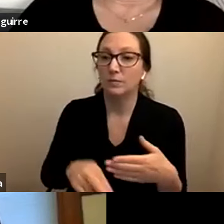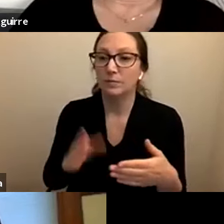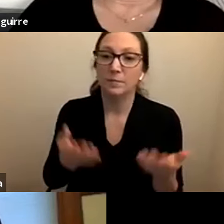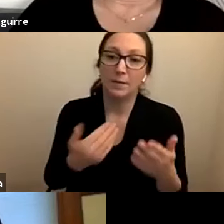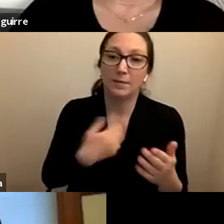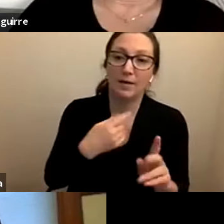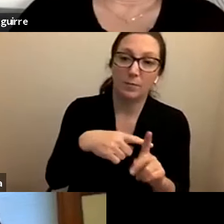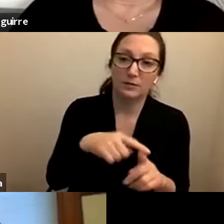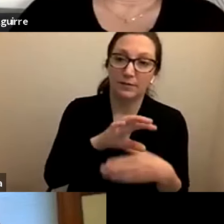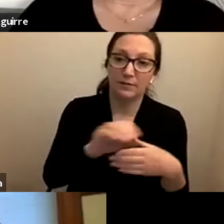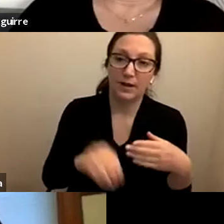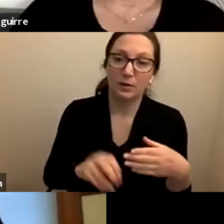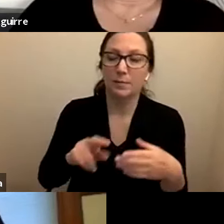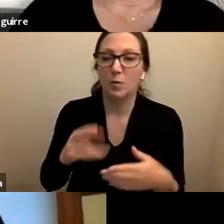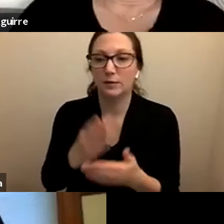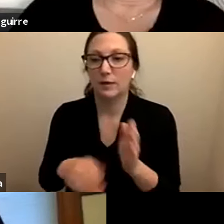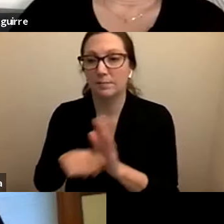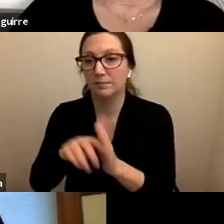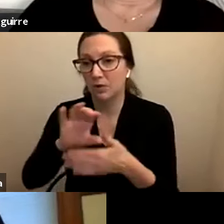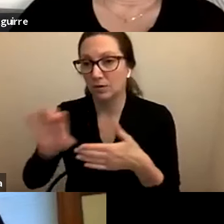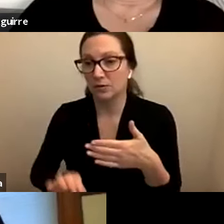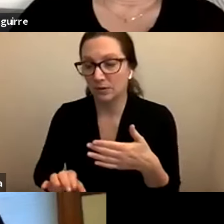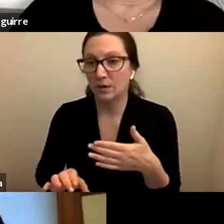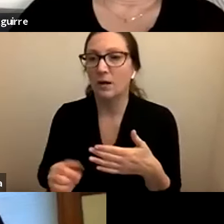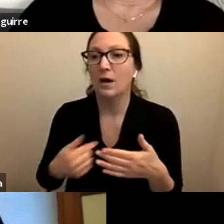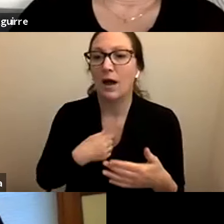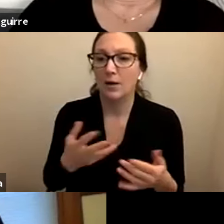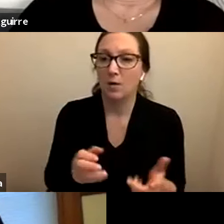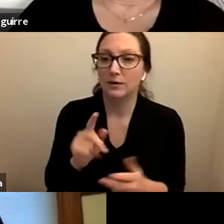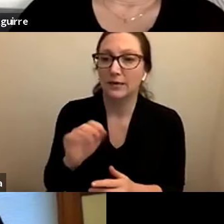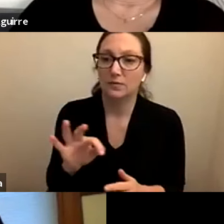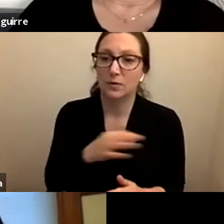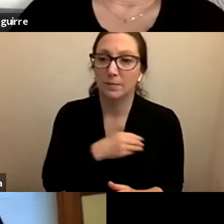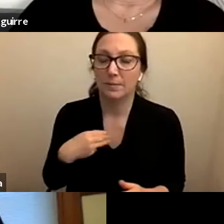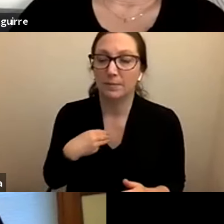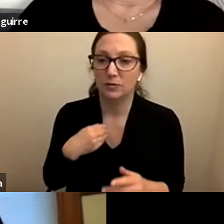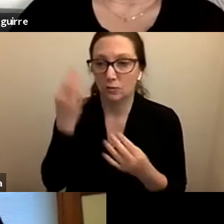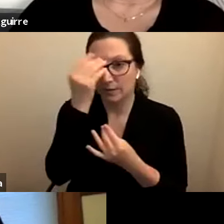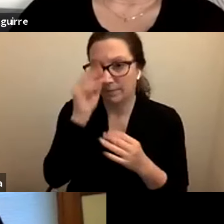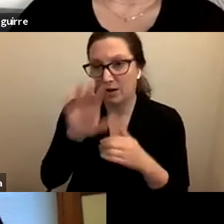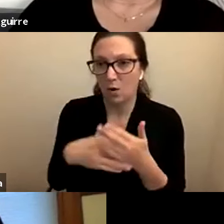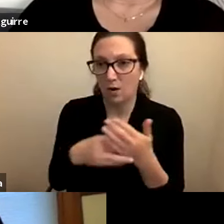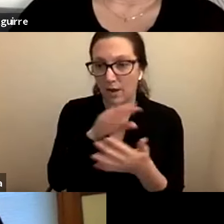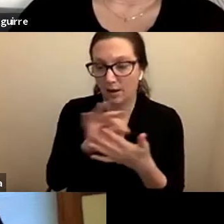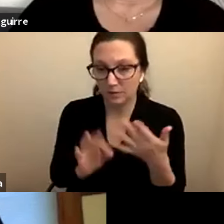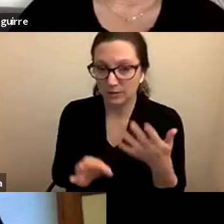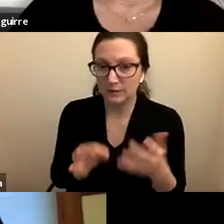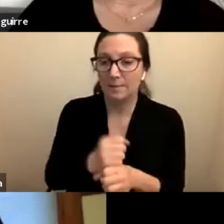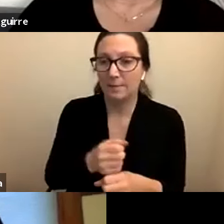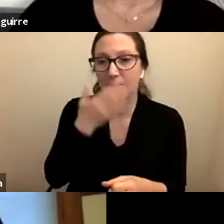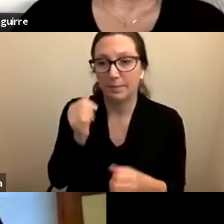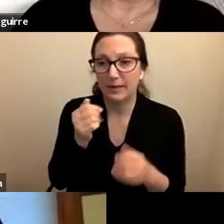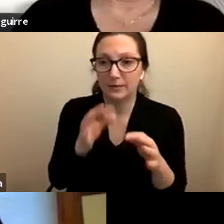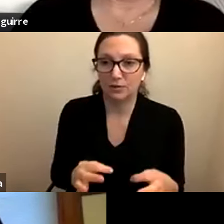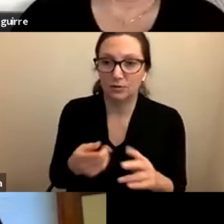outcome or some consequences. I would like the task force members to consider all the options and make the best decision that would